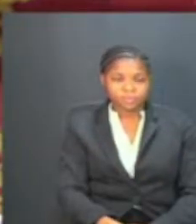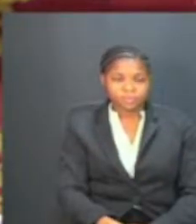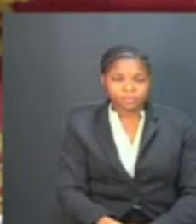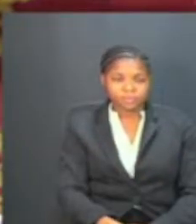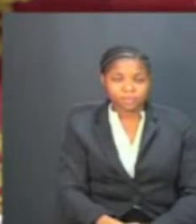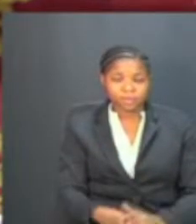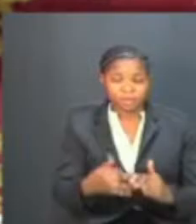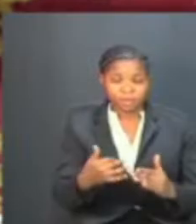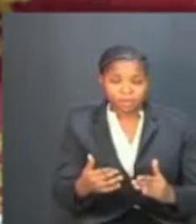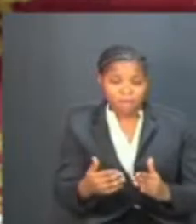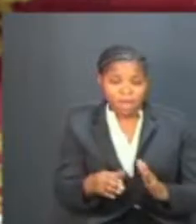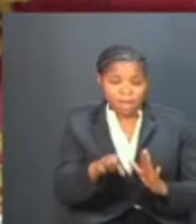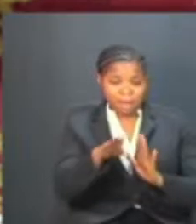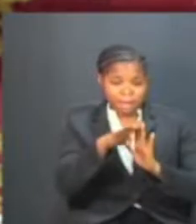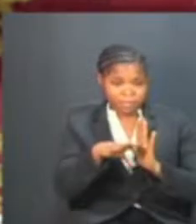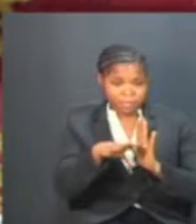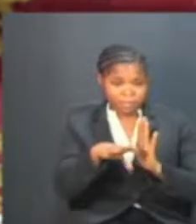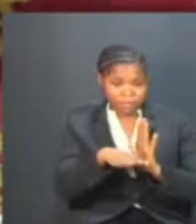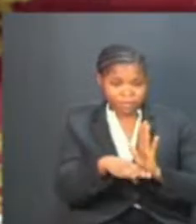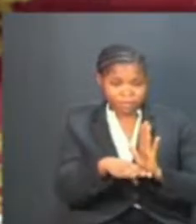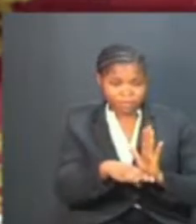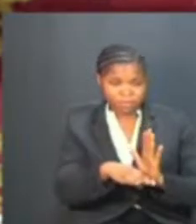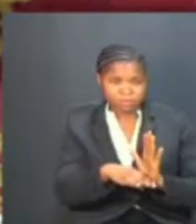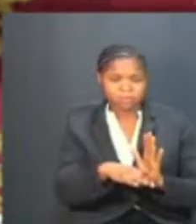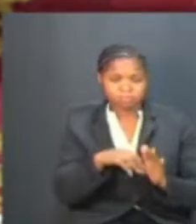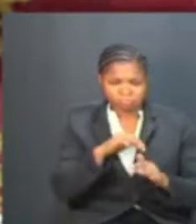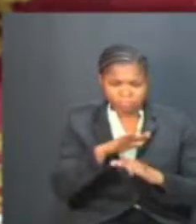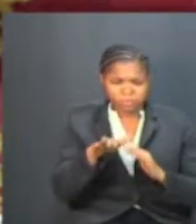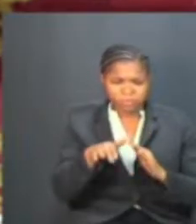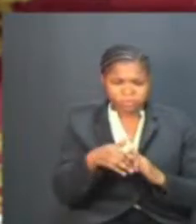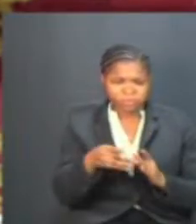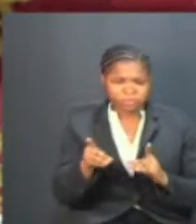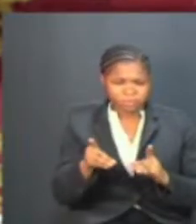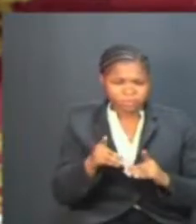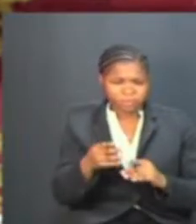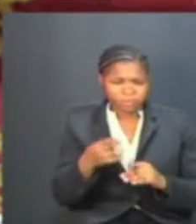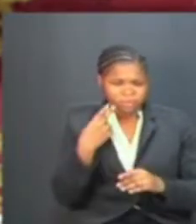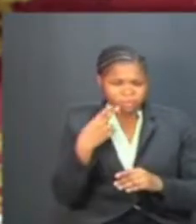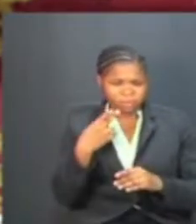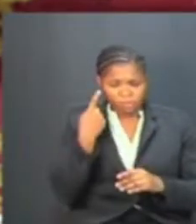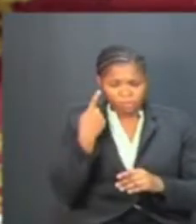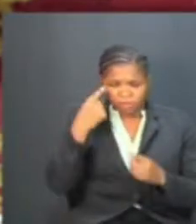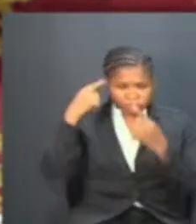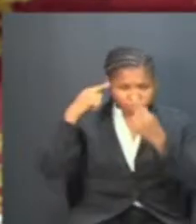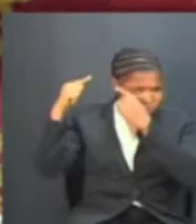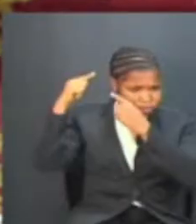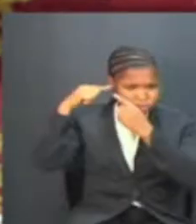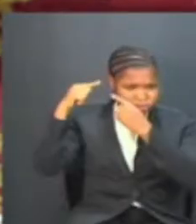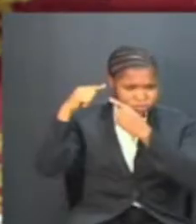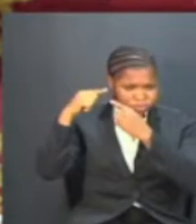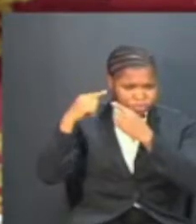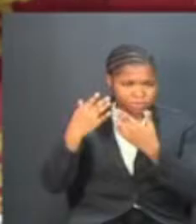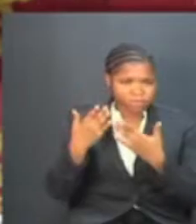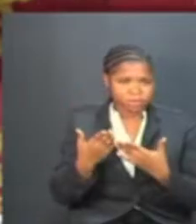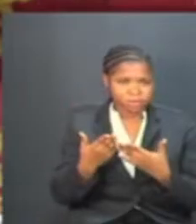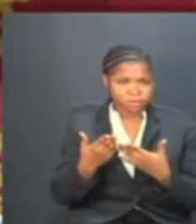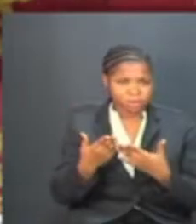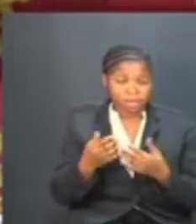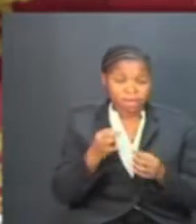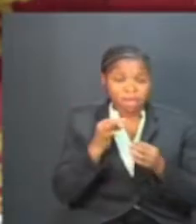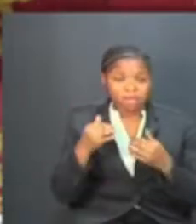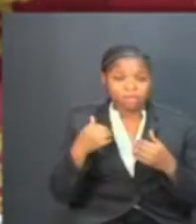cost estimate have been carried out on the roads for consideration upon availability of